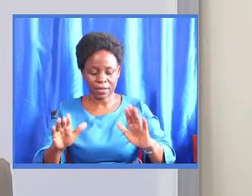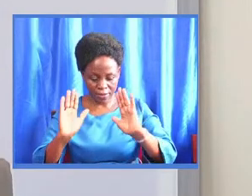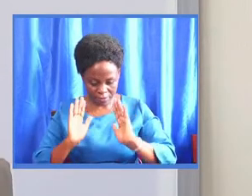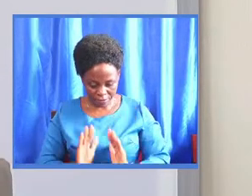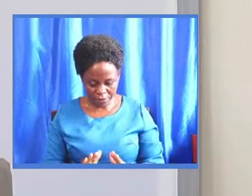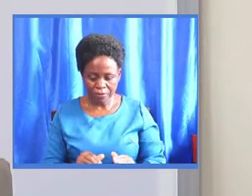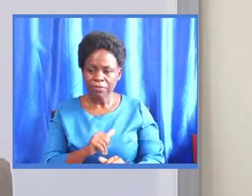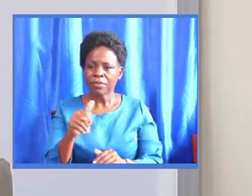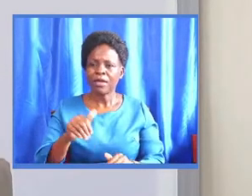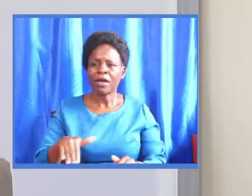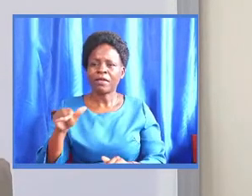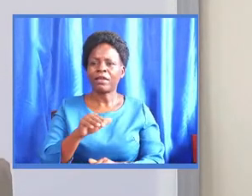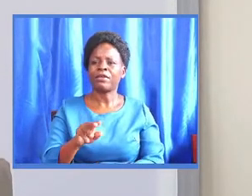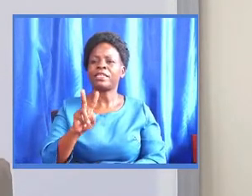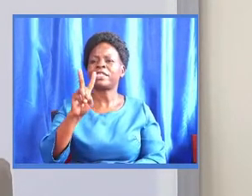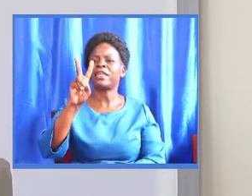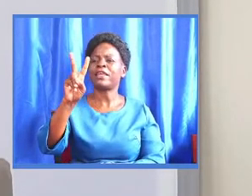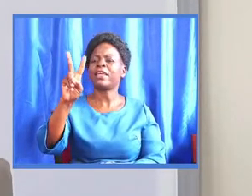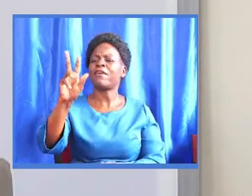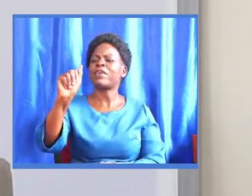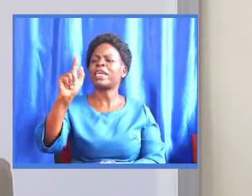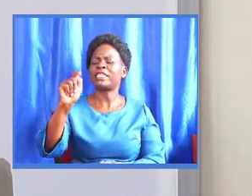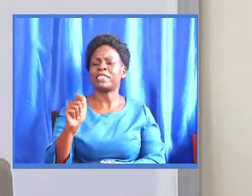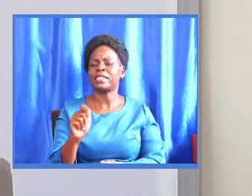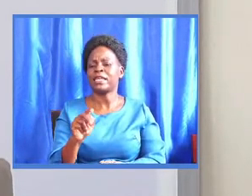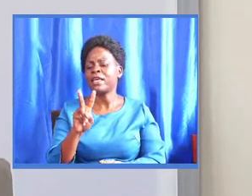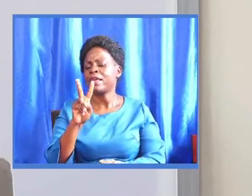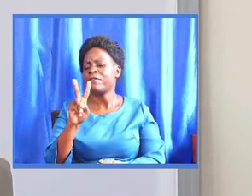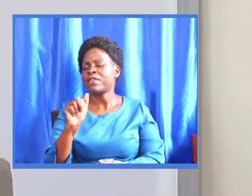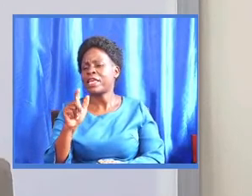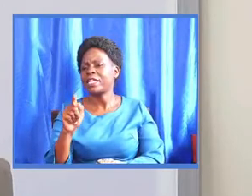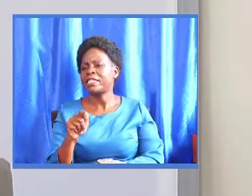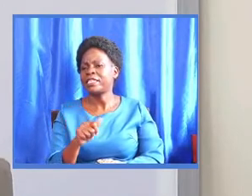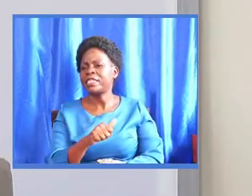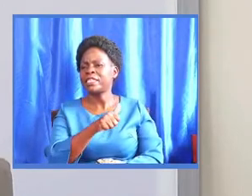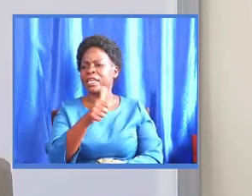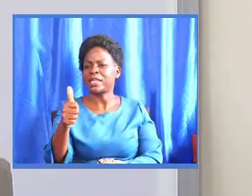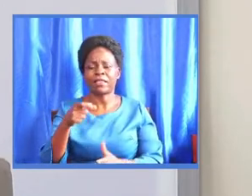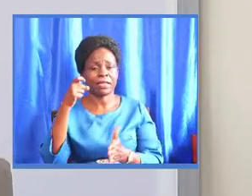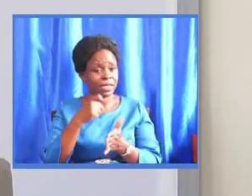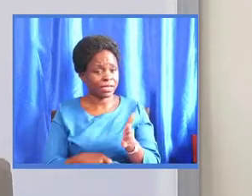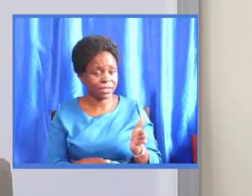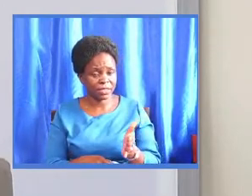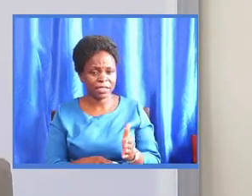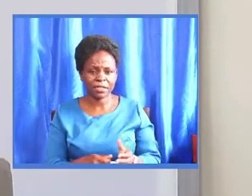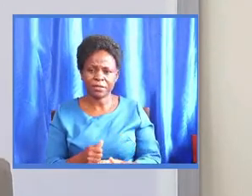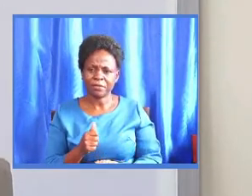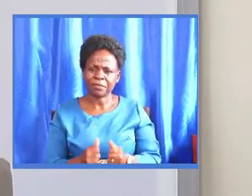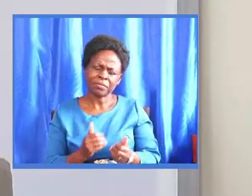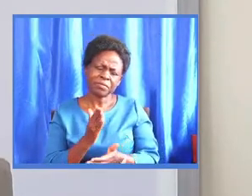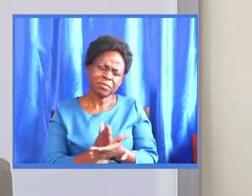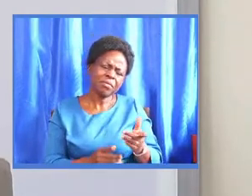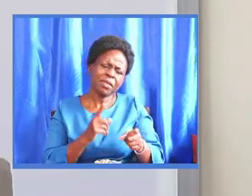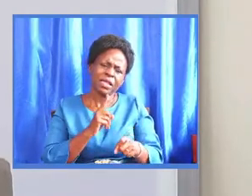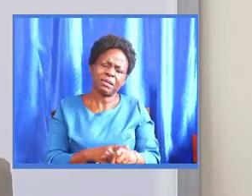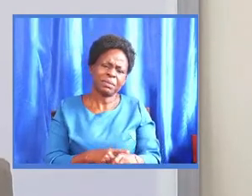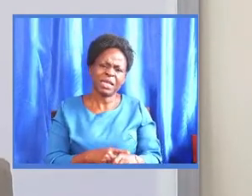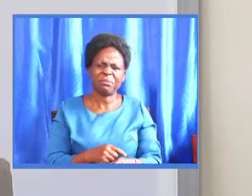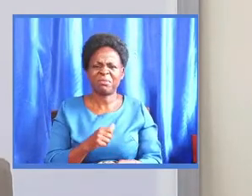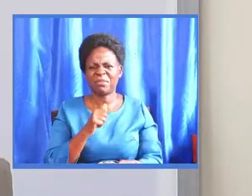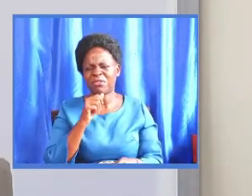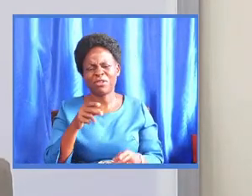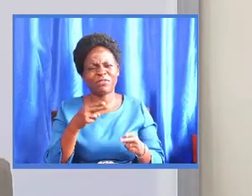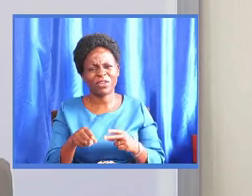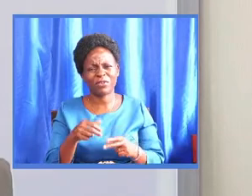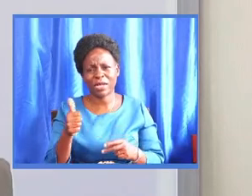other area is VAT. Now, VAT is another tax that, you know, sometimes it's not very well